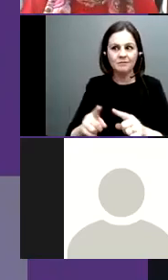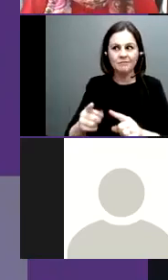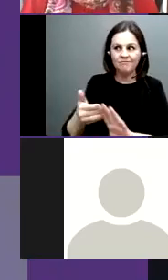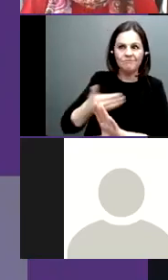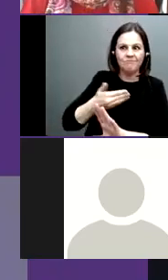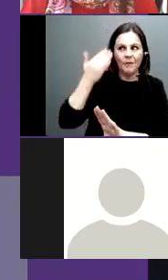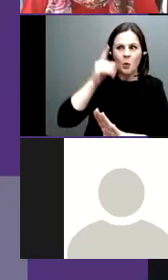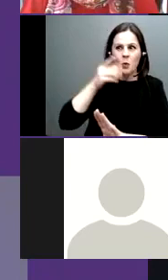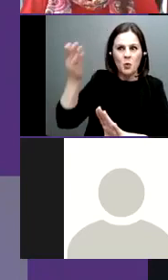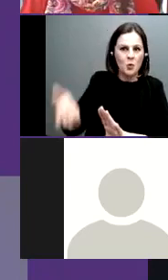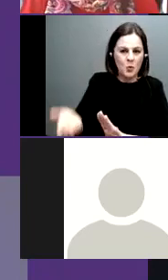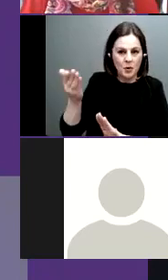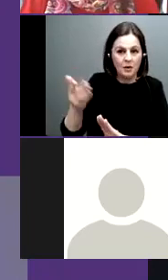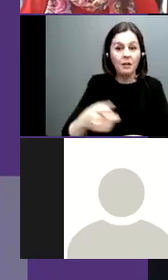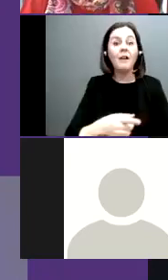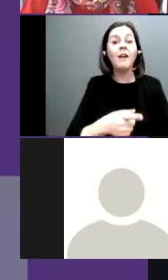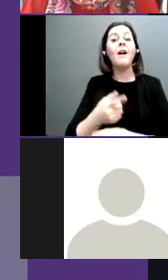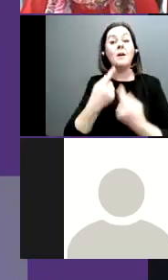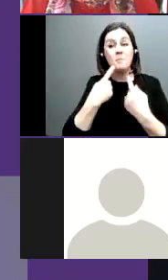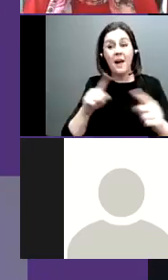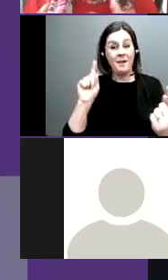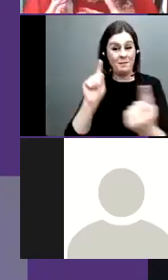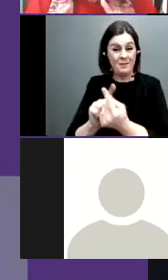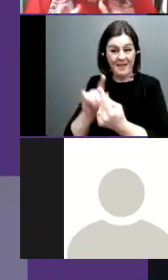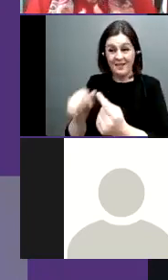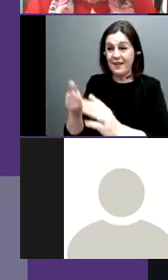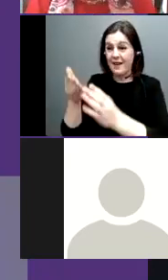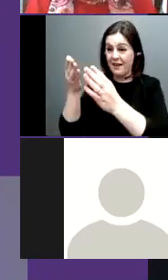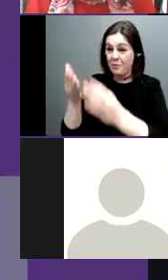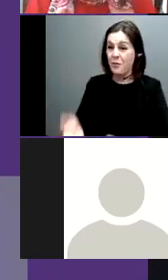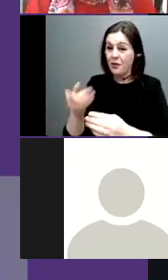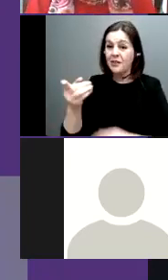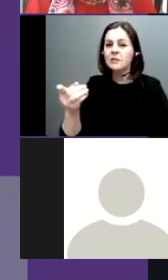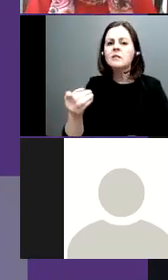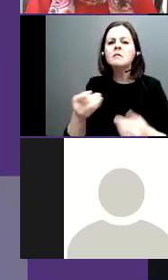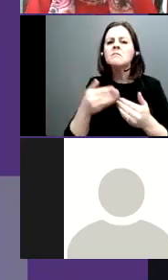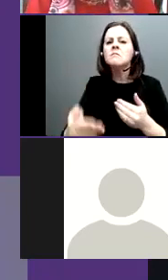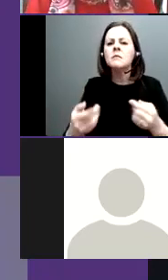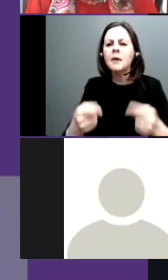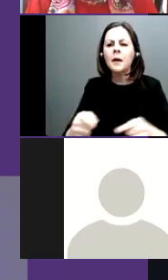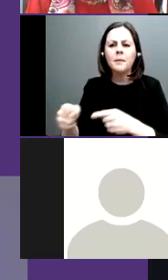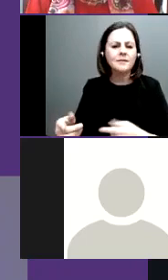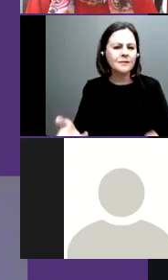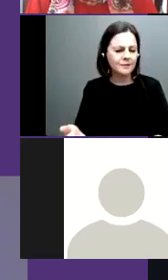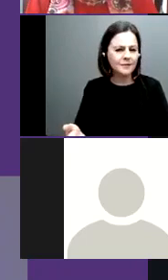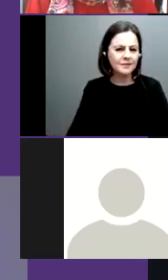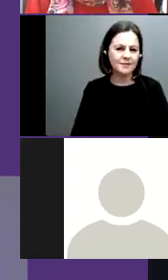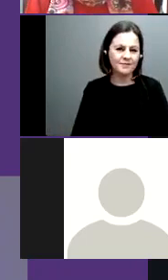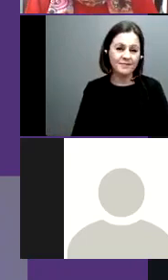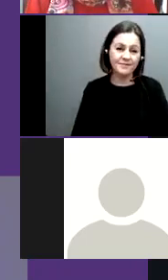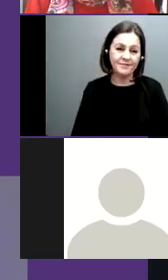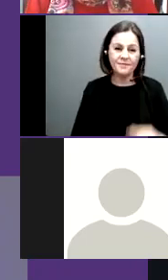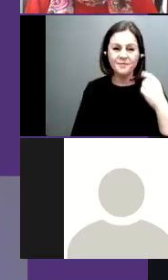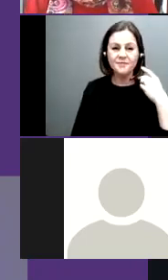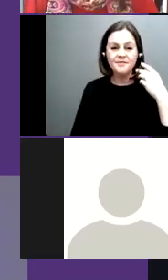when we meet, what happens? The reality is that online